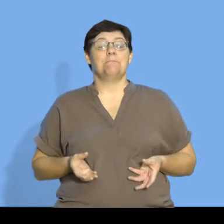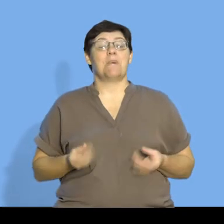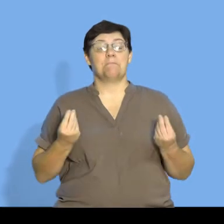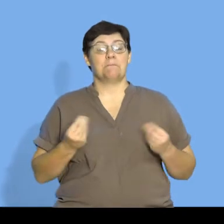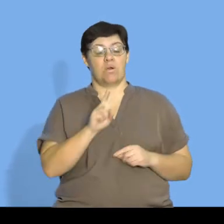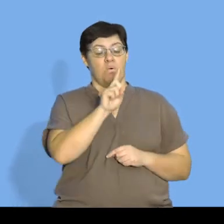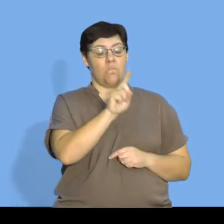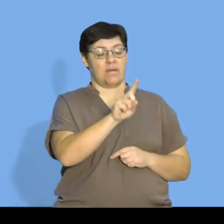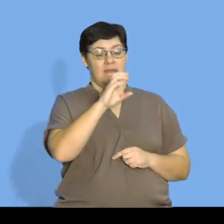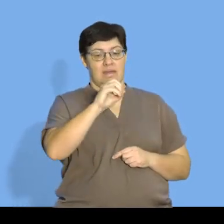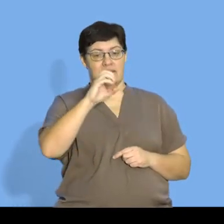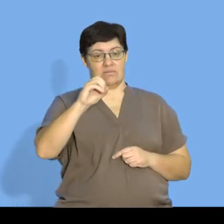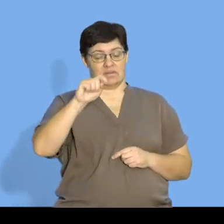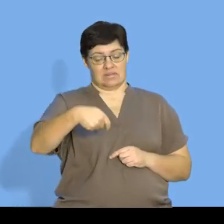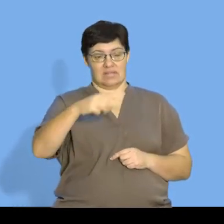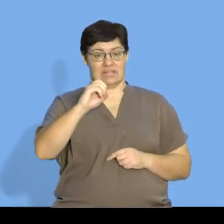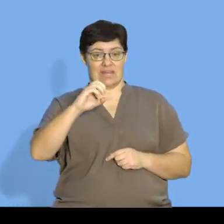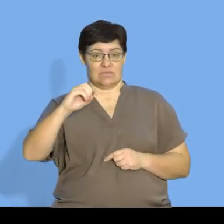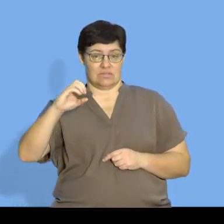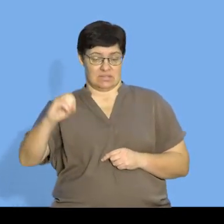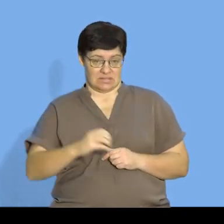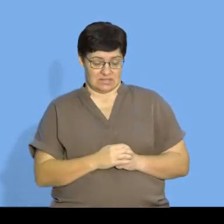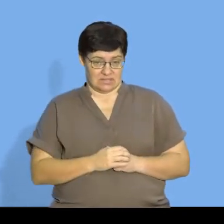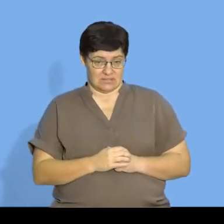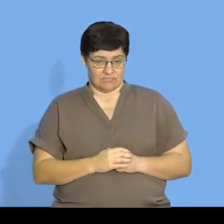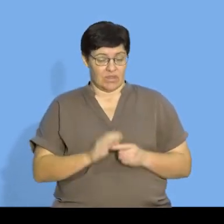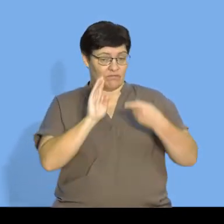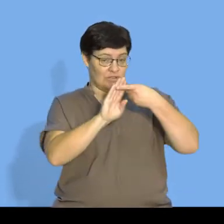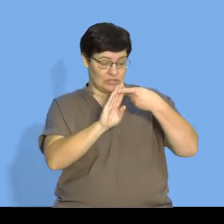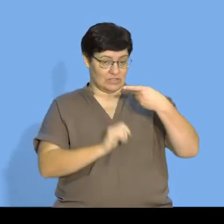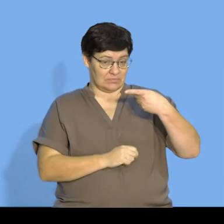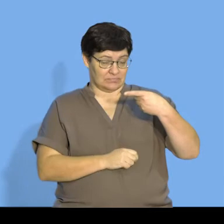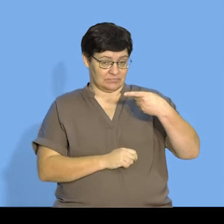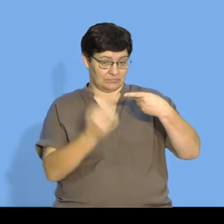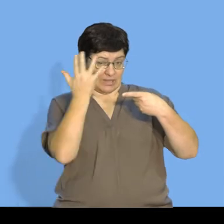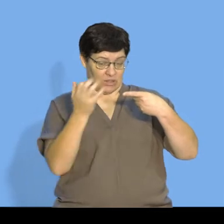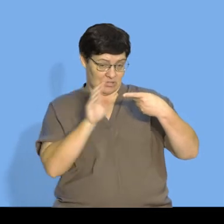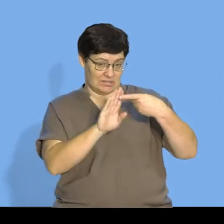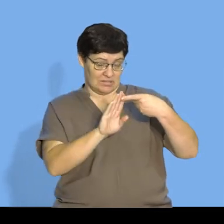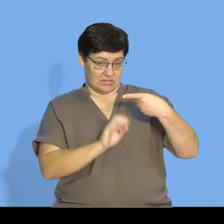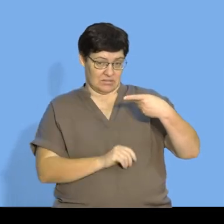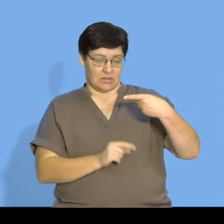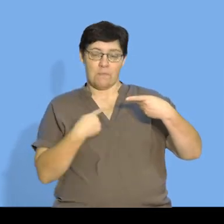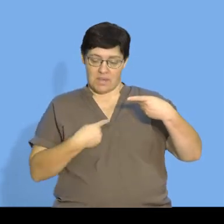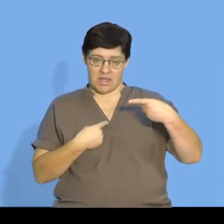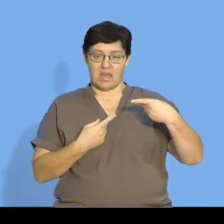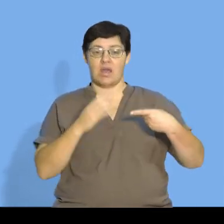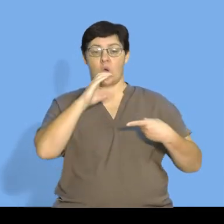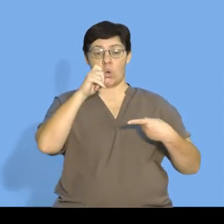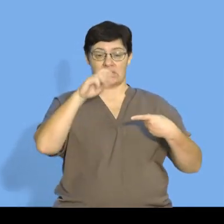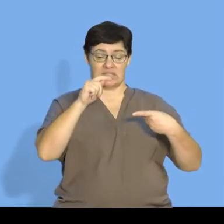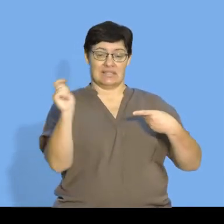of 100,000 rand. Okay, that's the first part of your calculation, determining your cost